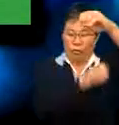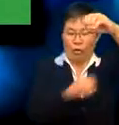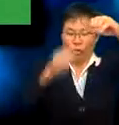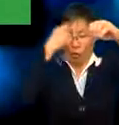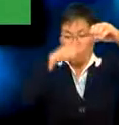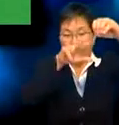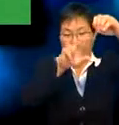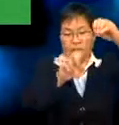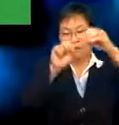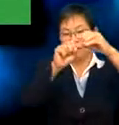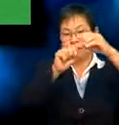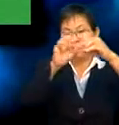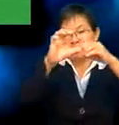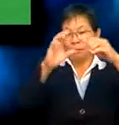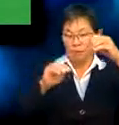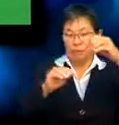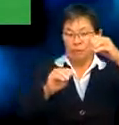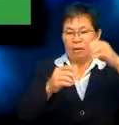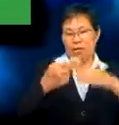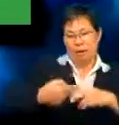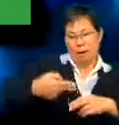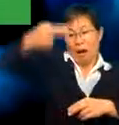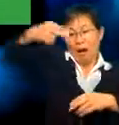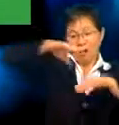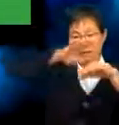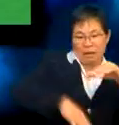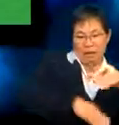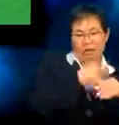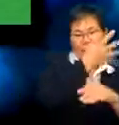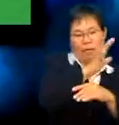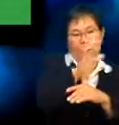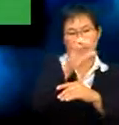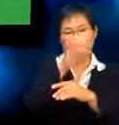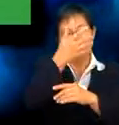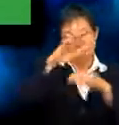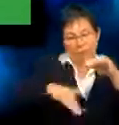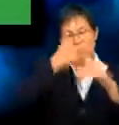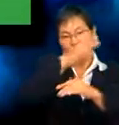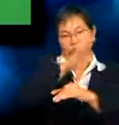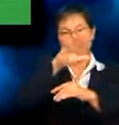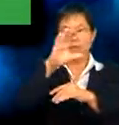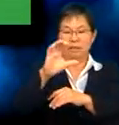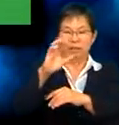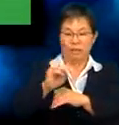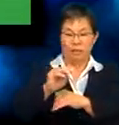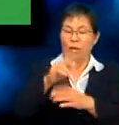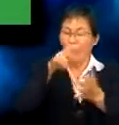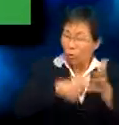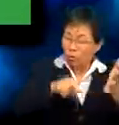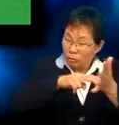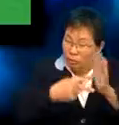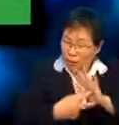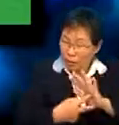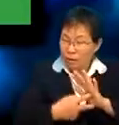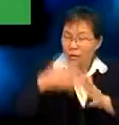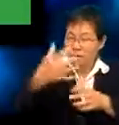30-centimeter pendulum is higher than the 15-centimeter pendulum. What does this mean? It means that